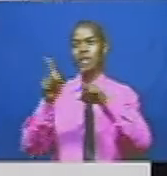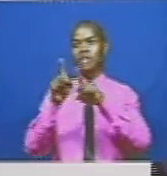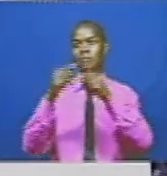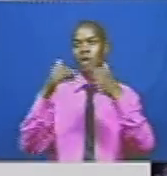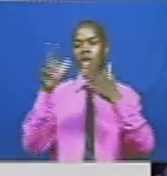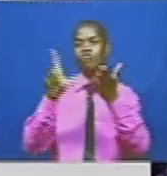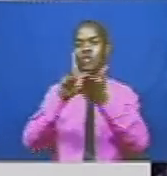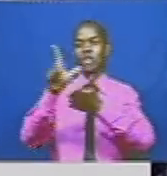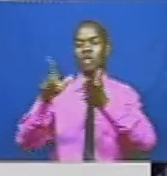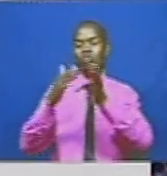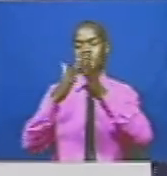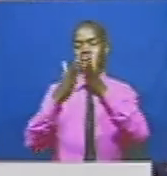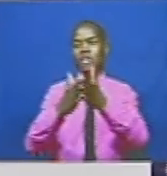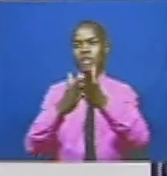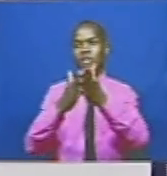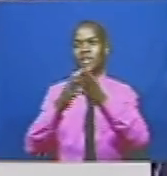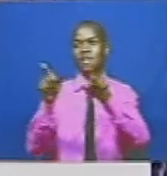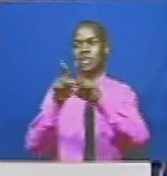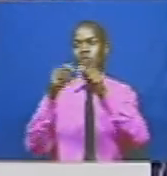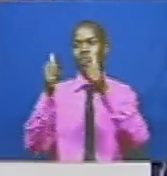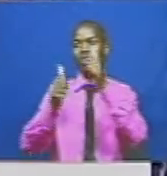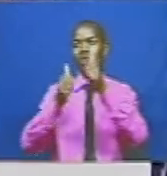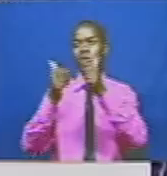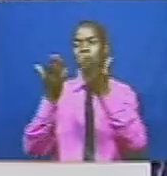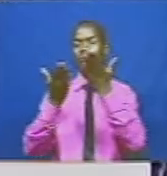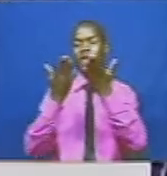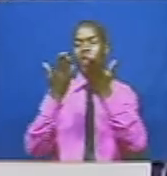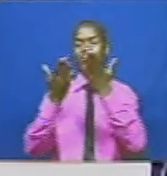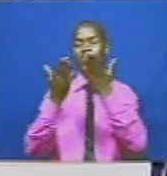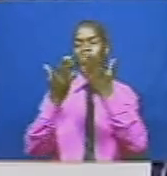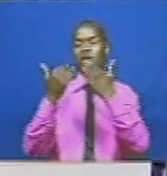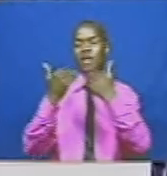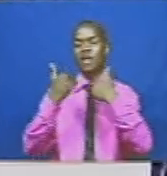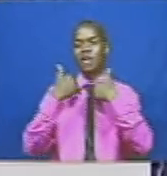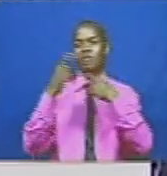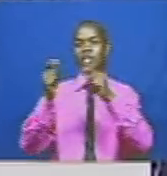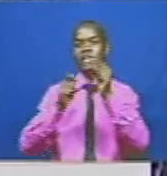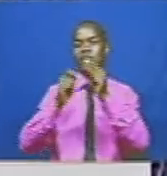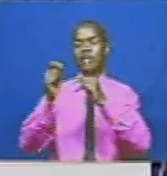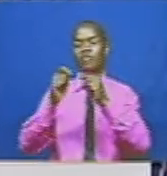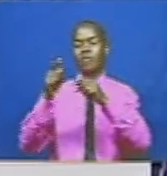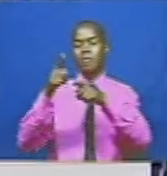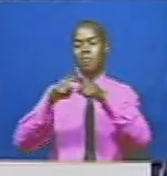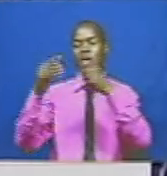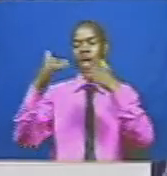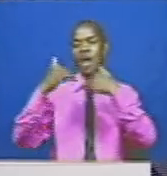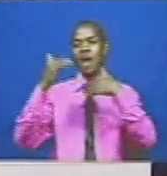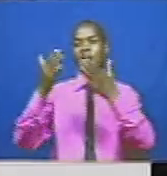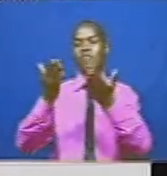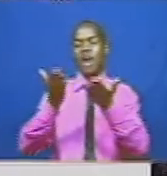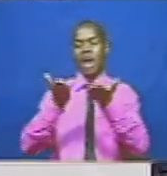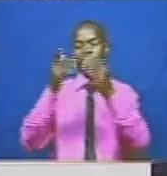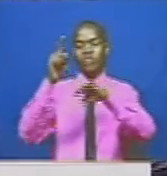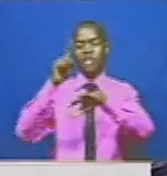want to package for themselves, which in future is losing the sense of a travel agent and tour operator. But I think it's also high time that we tour operators become